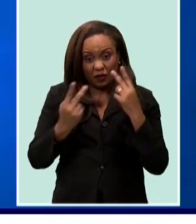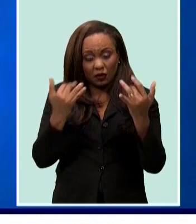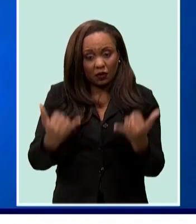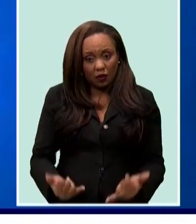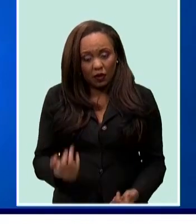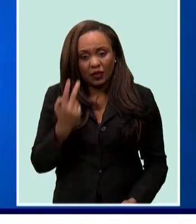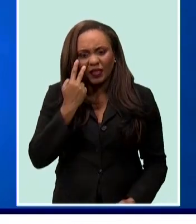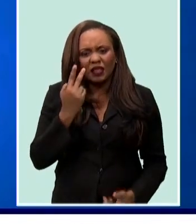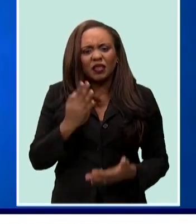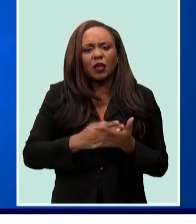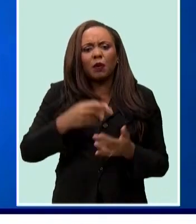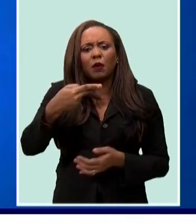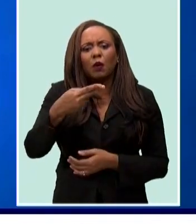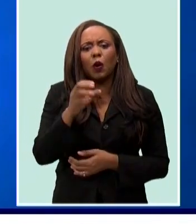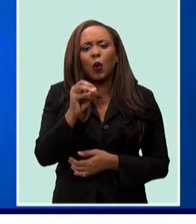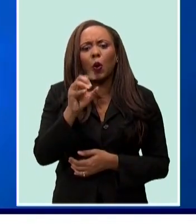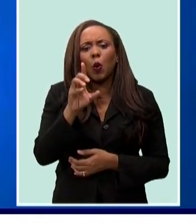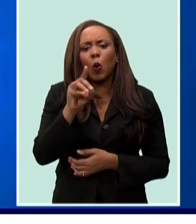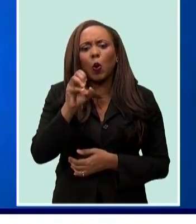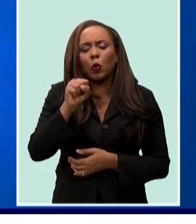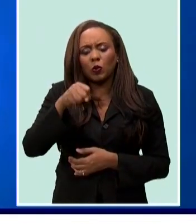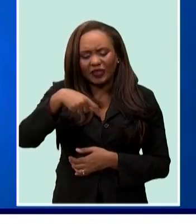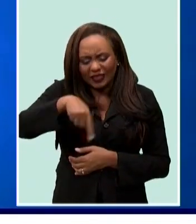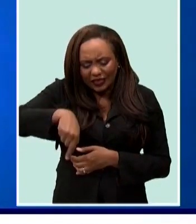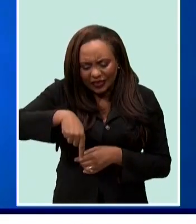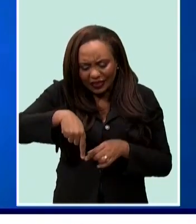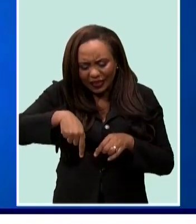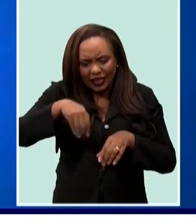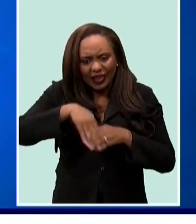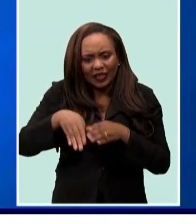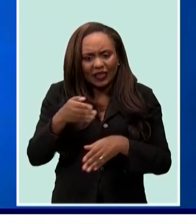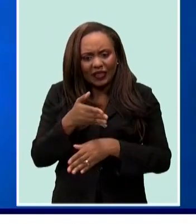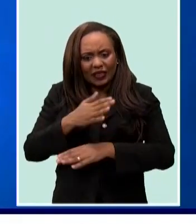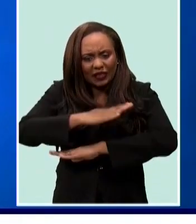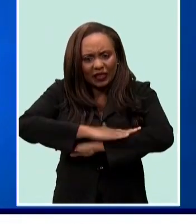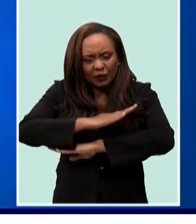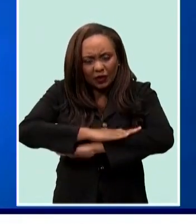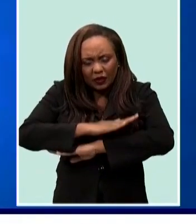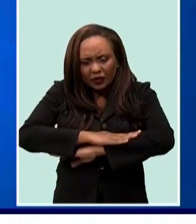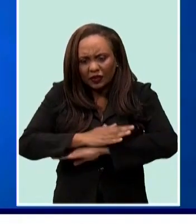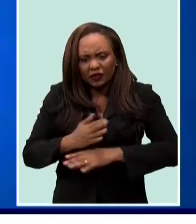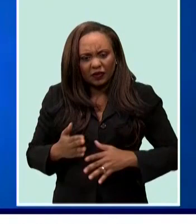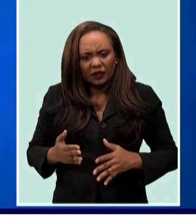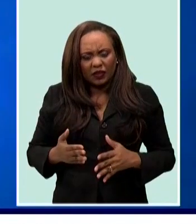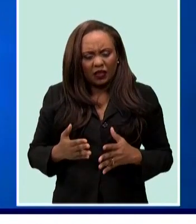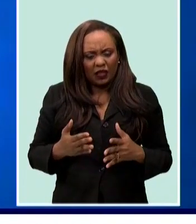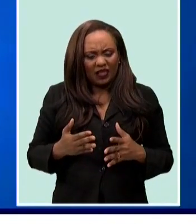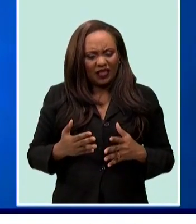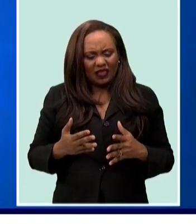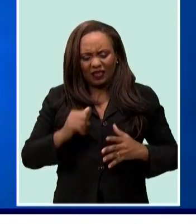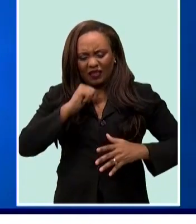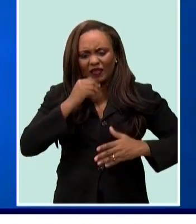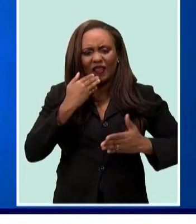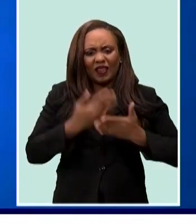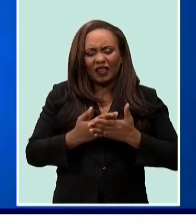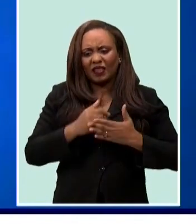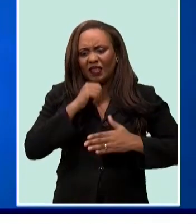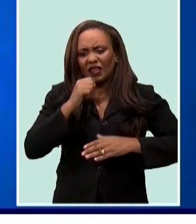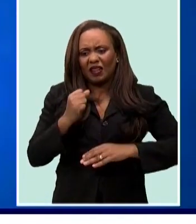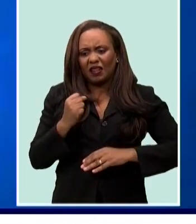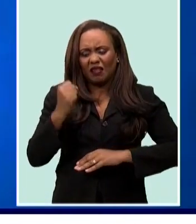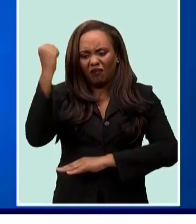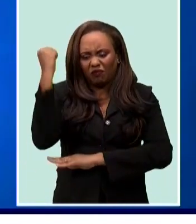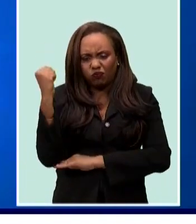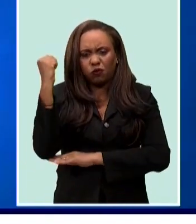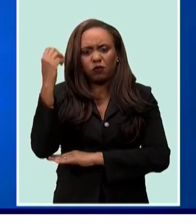on the top. There's space where the grout should be that is clearly no longer there. It's a haven for anything negative to happen, and we